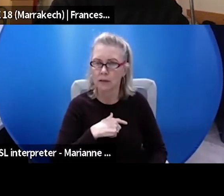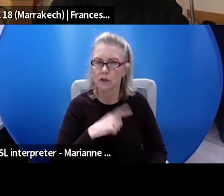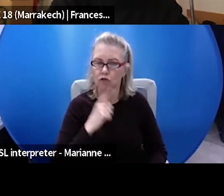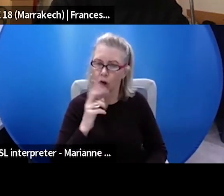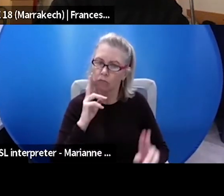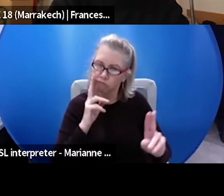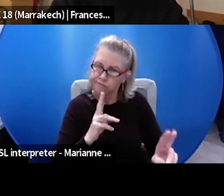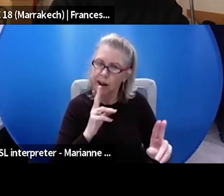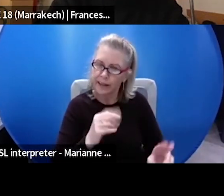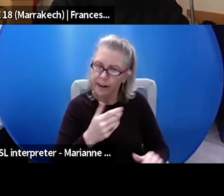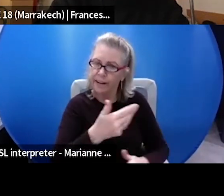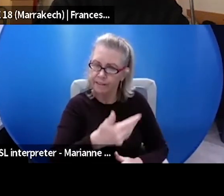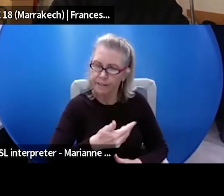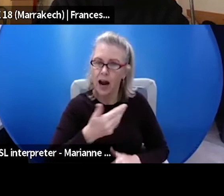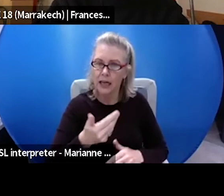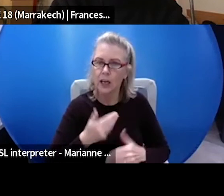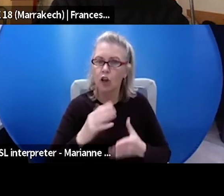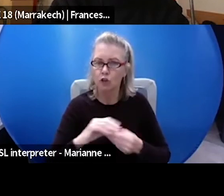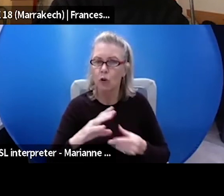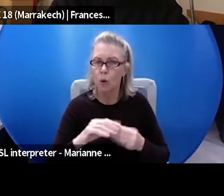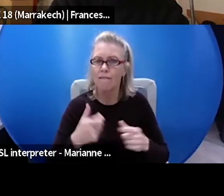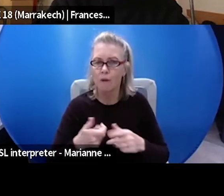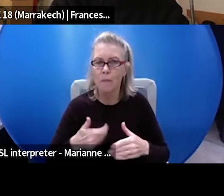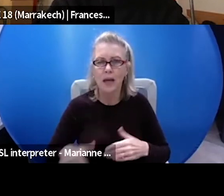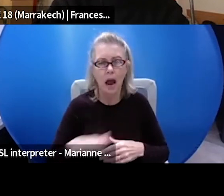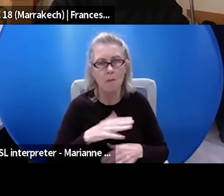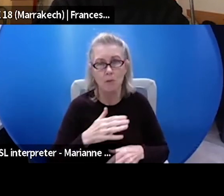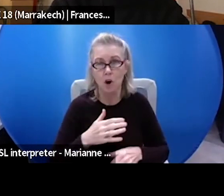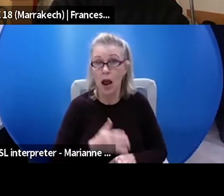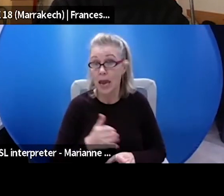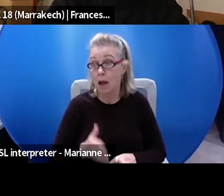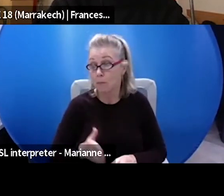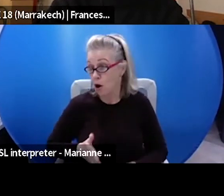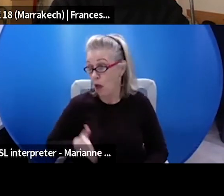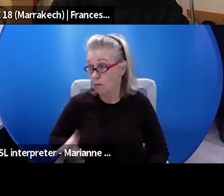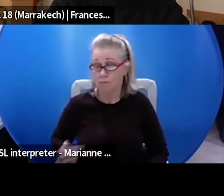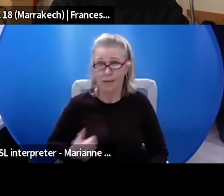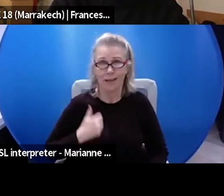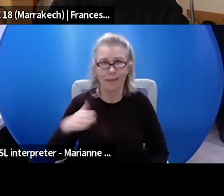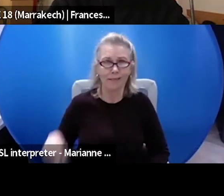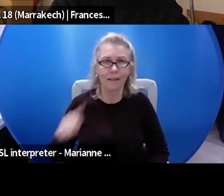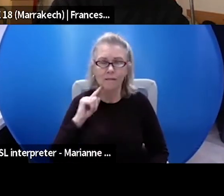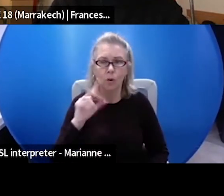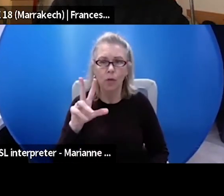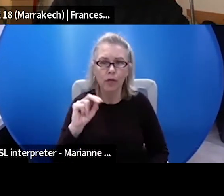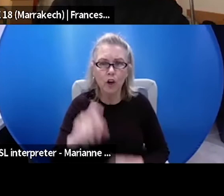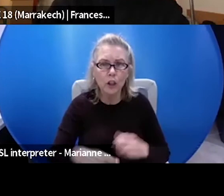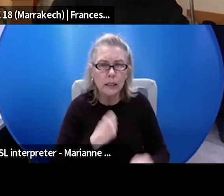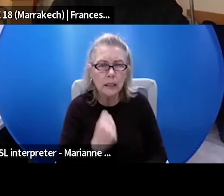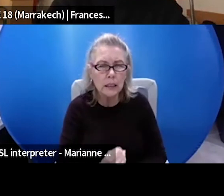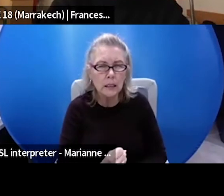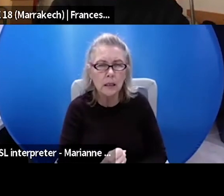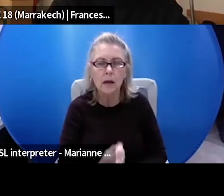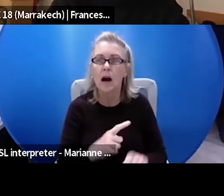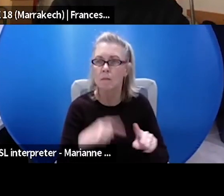really inviting the stories from the neighbors, because the neighbor next door has lived on this street for 30 years. So, but I also want to say something